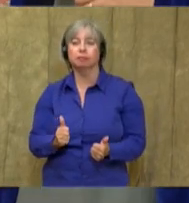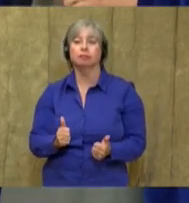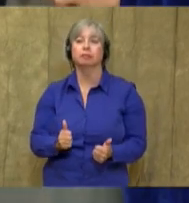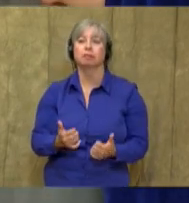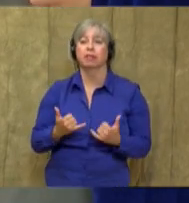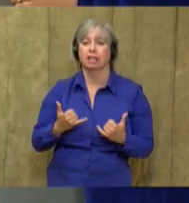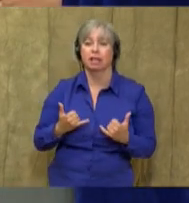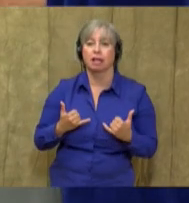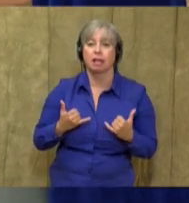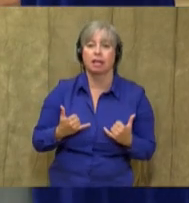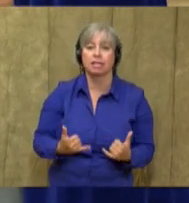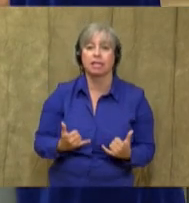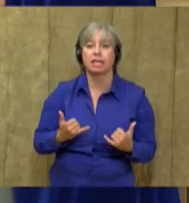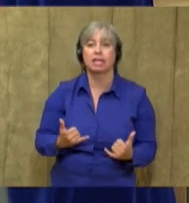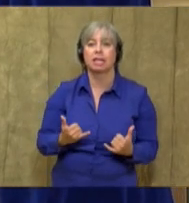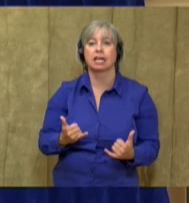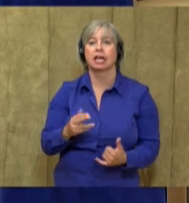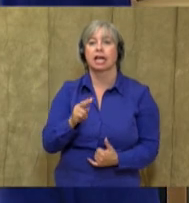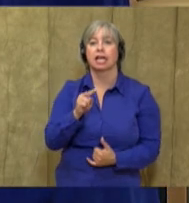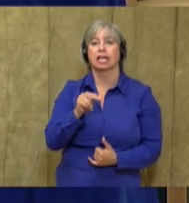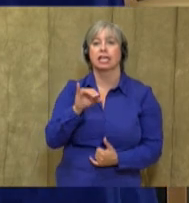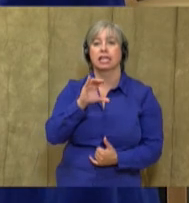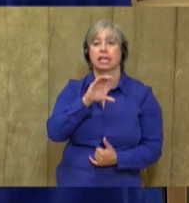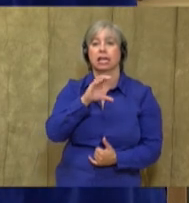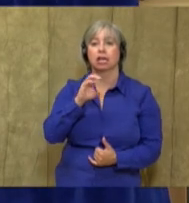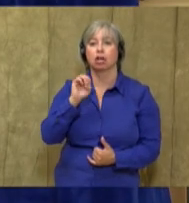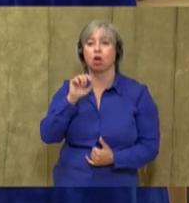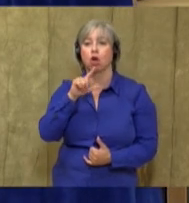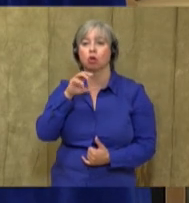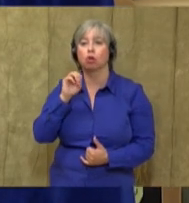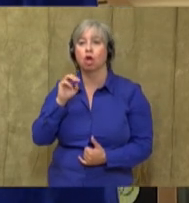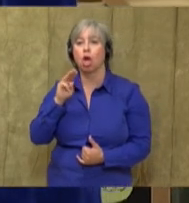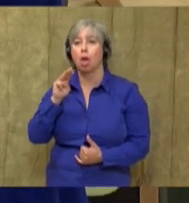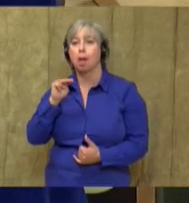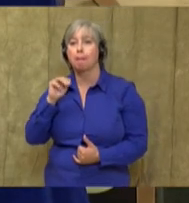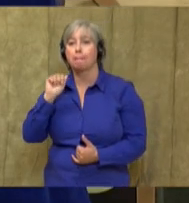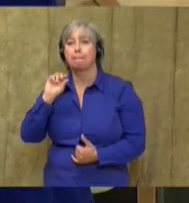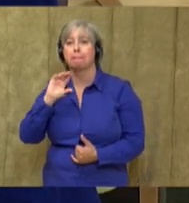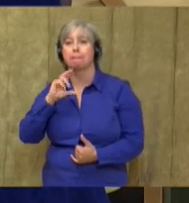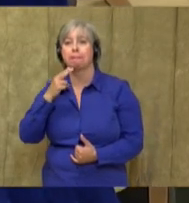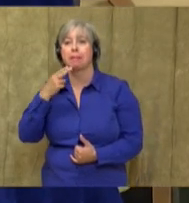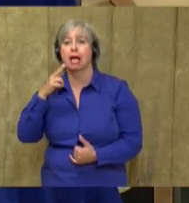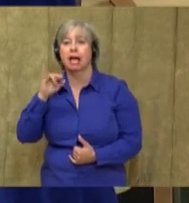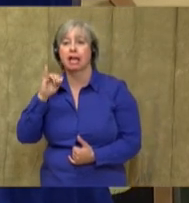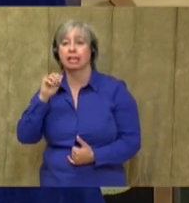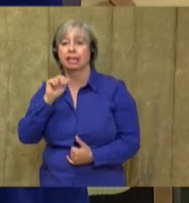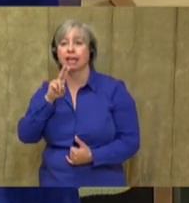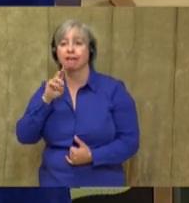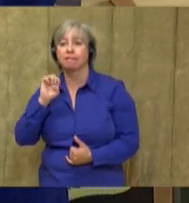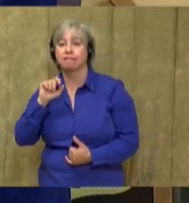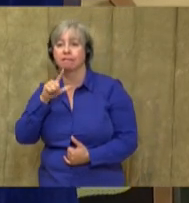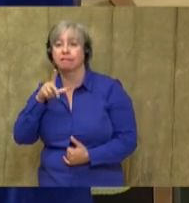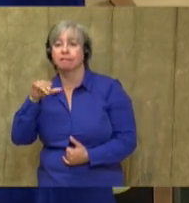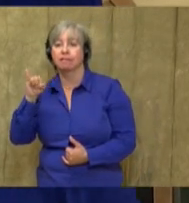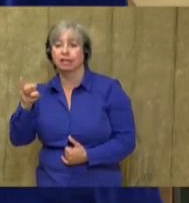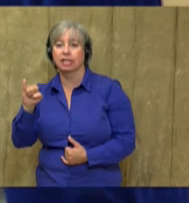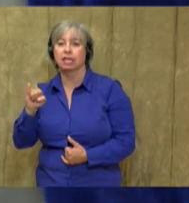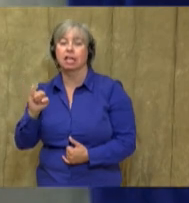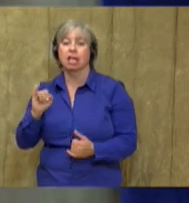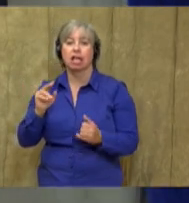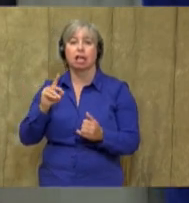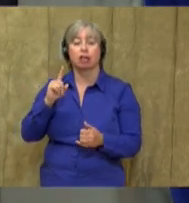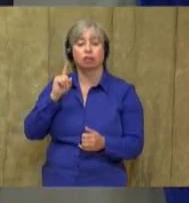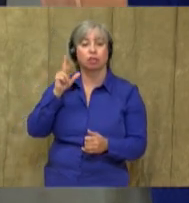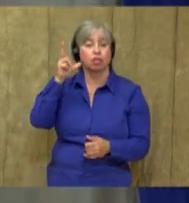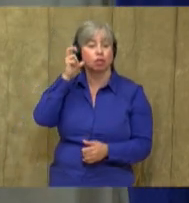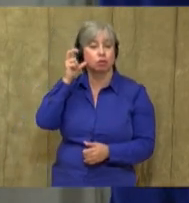at Niccolo Machiavelli. I guarantee you when you get to high school, you're going to hear about a book called The Prince. They said